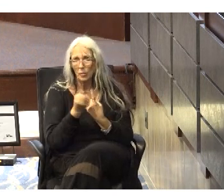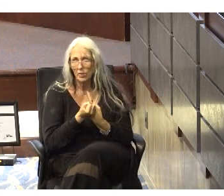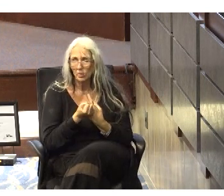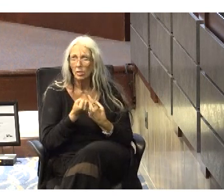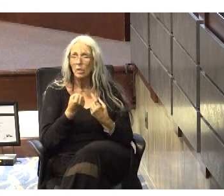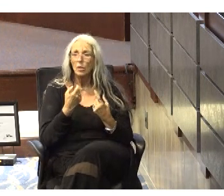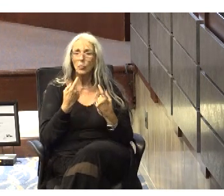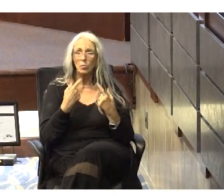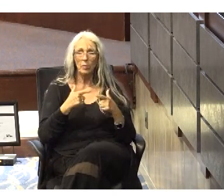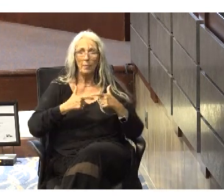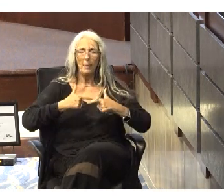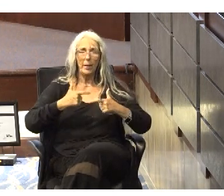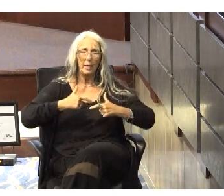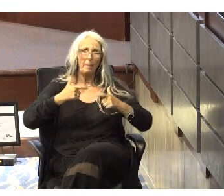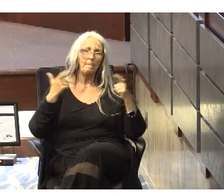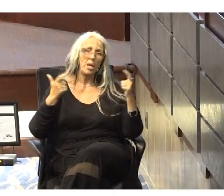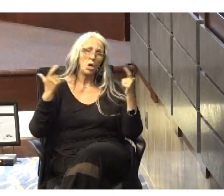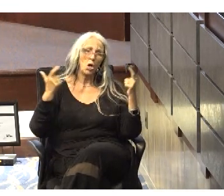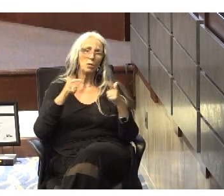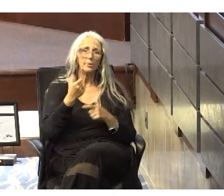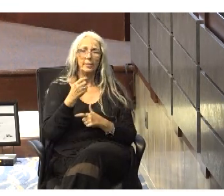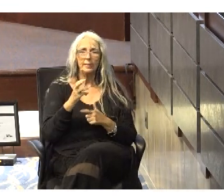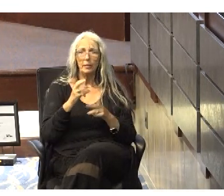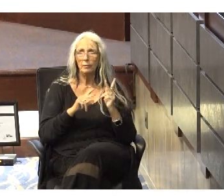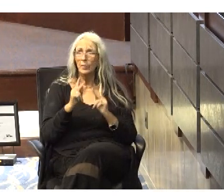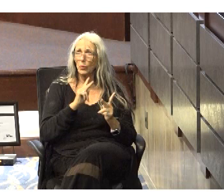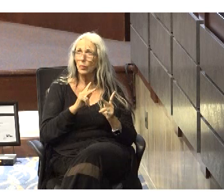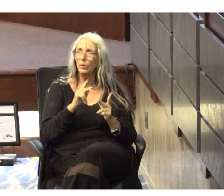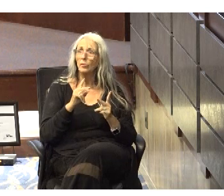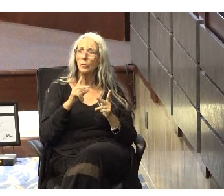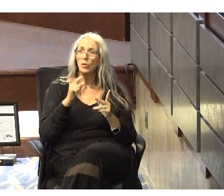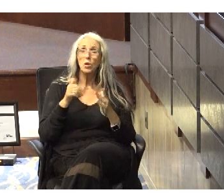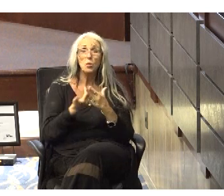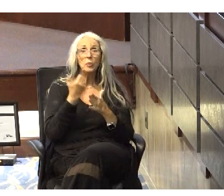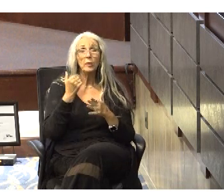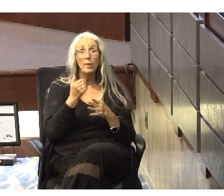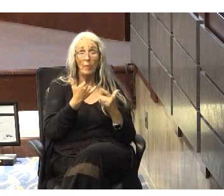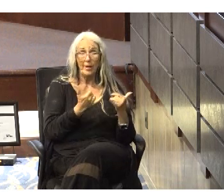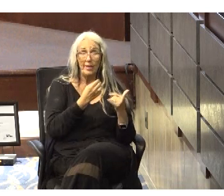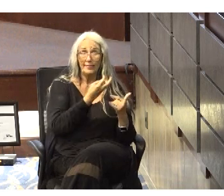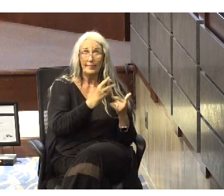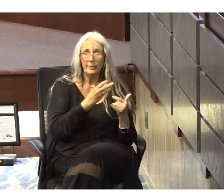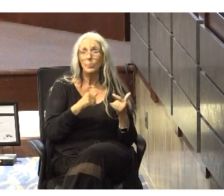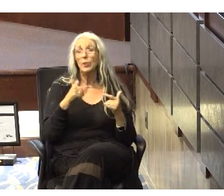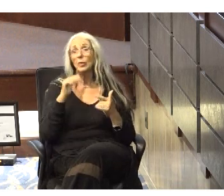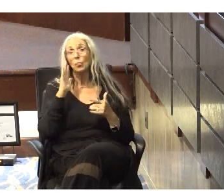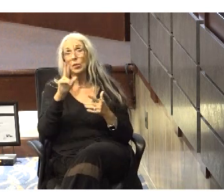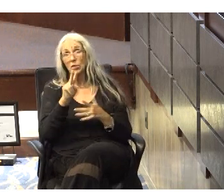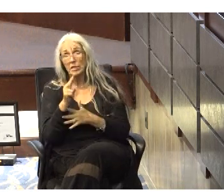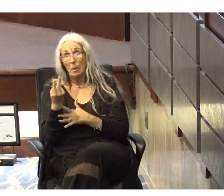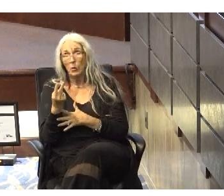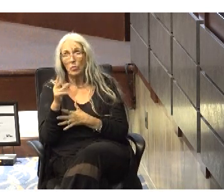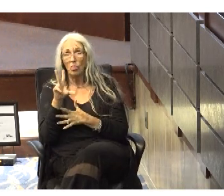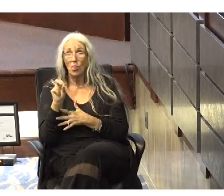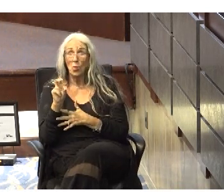the exterior lobby can hold 16 people. The interior lobby can hold about 30 for the ARB. We'll basically be able to double both of